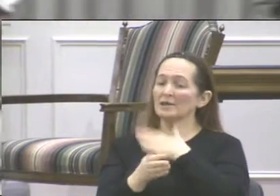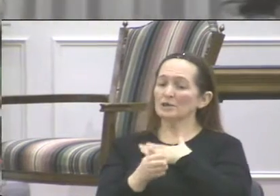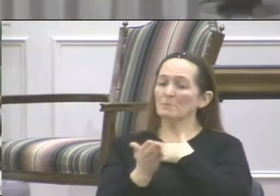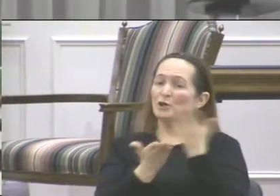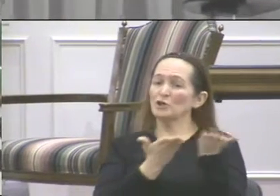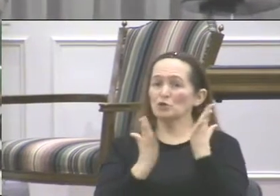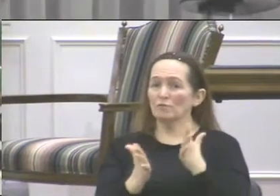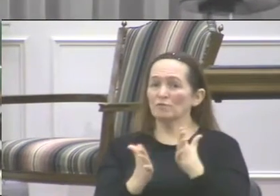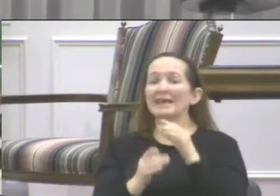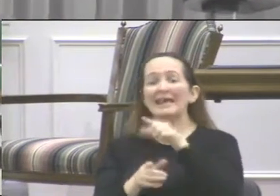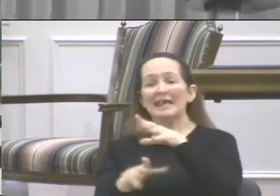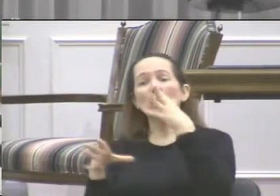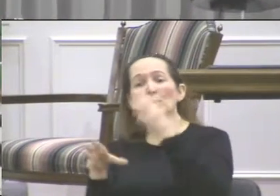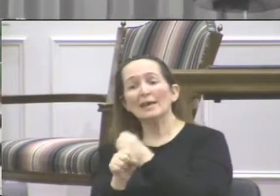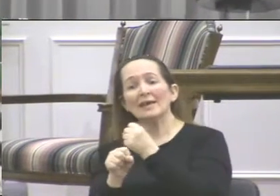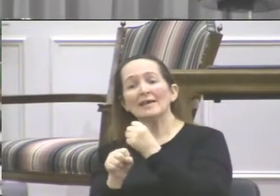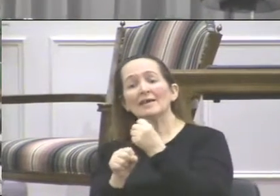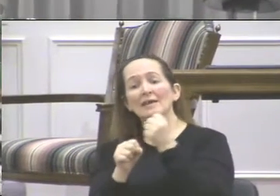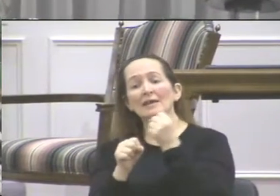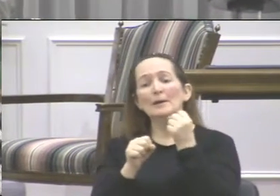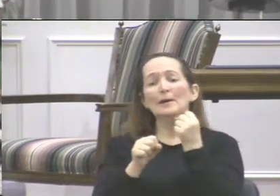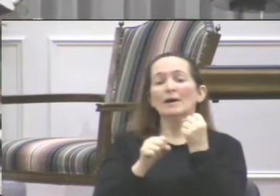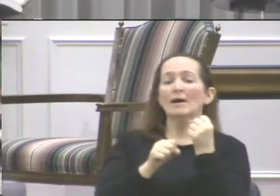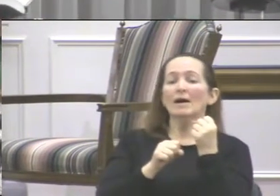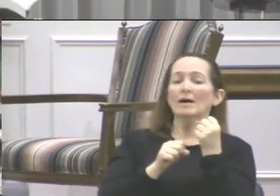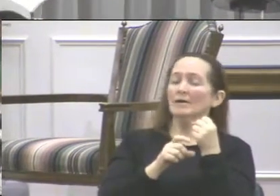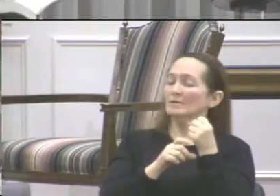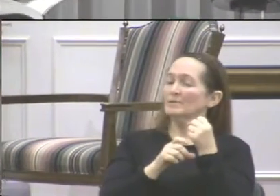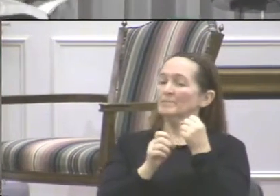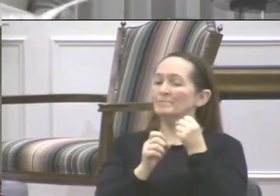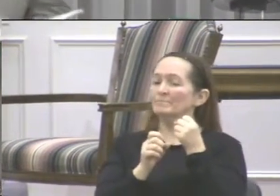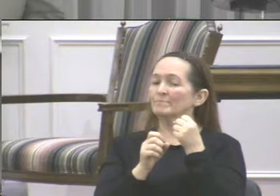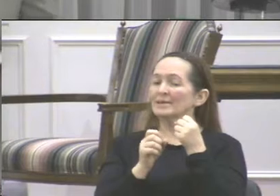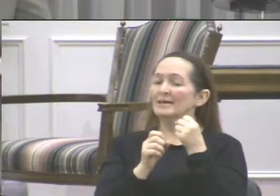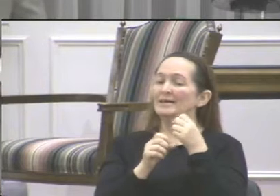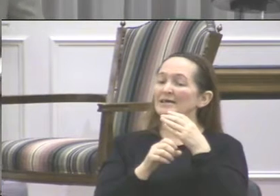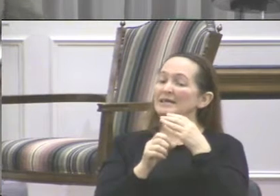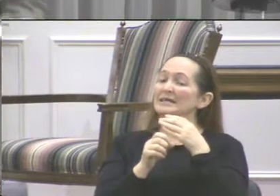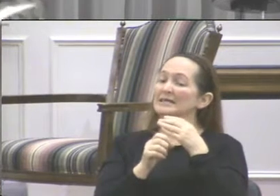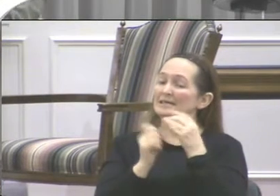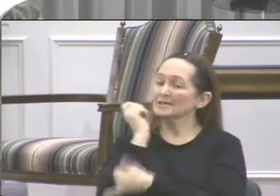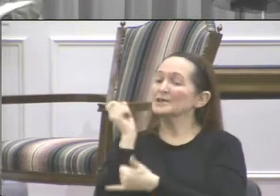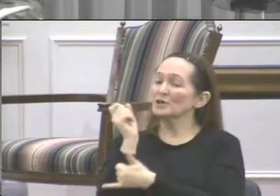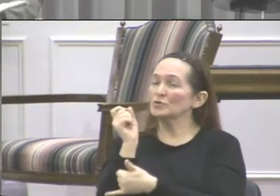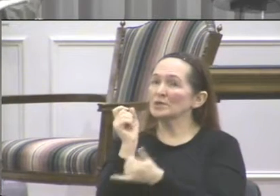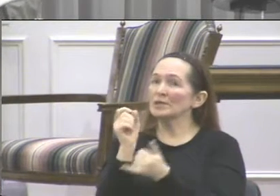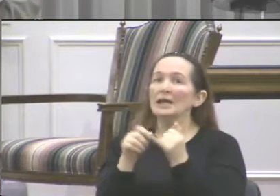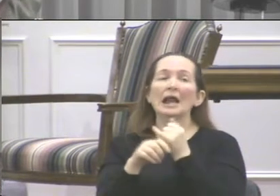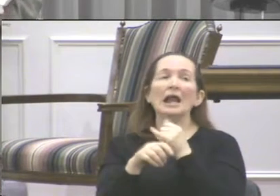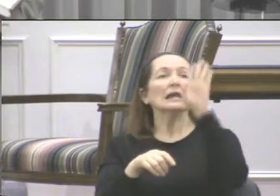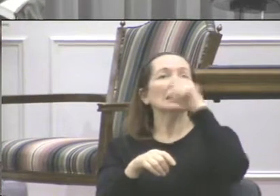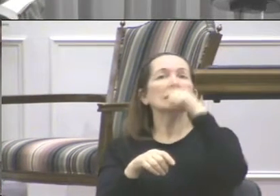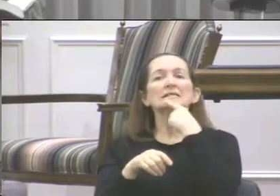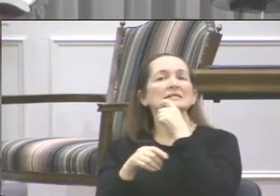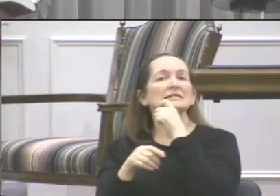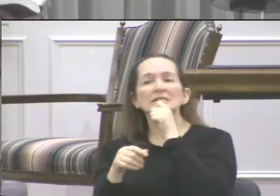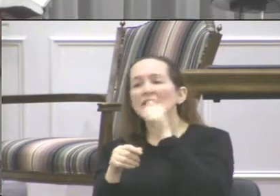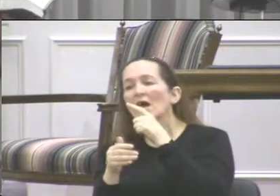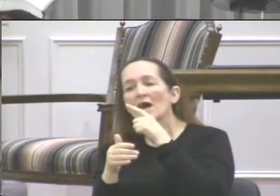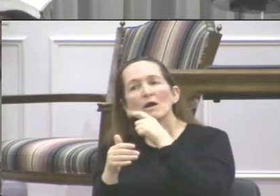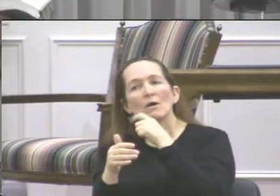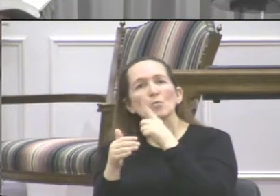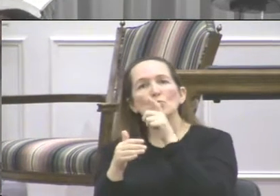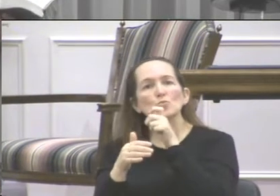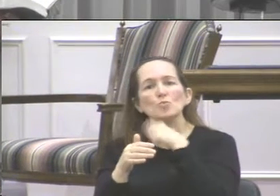when I die. So I guess he's the heir that God is talking about. And that is not who I'm talking about. Would you listen to